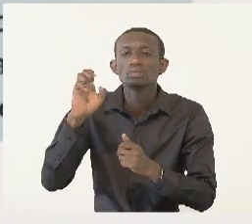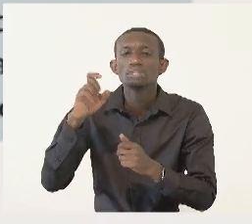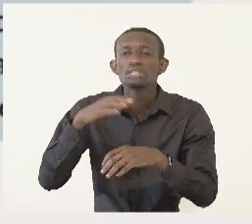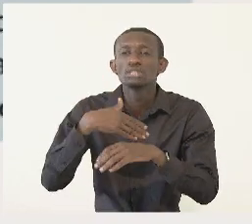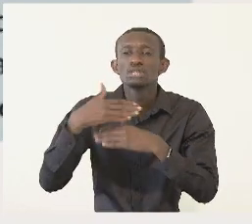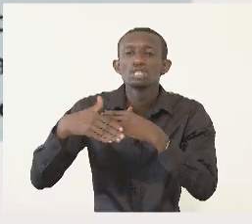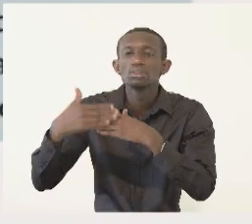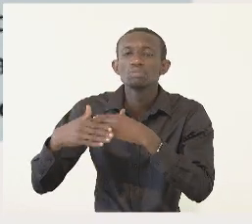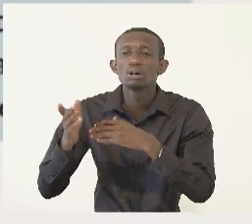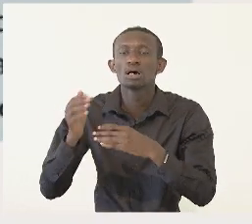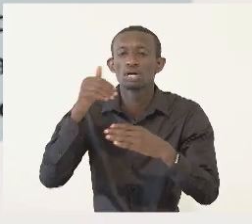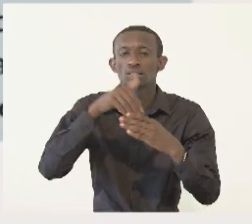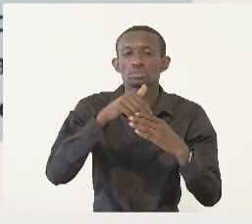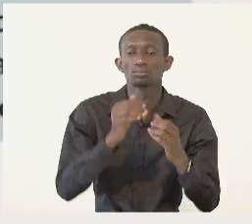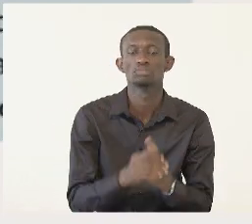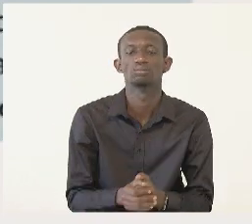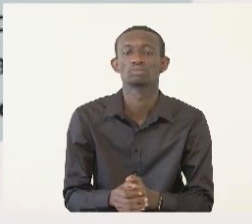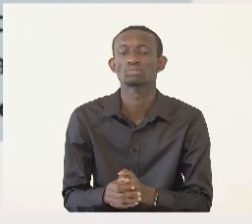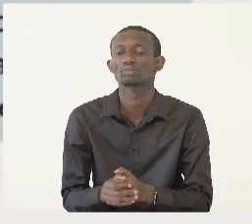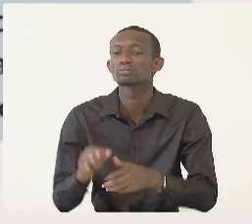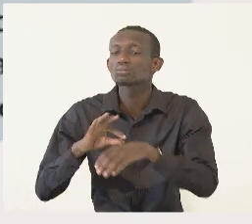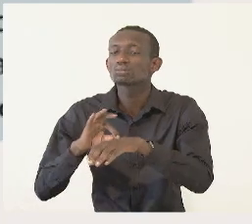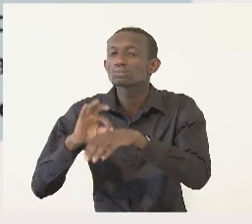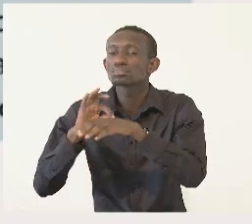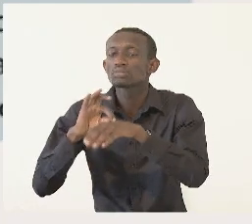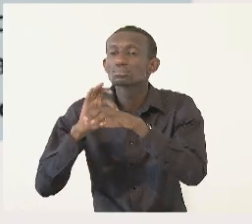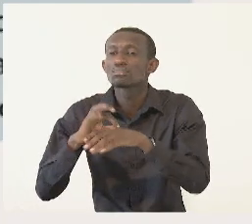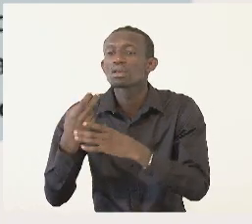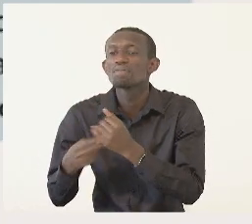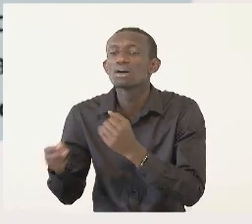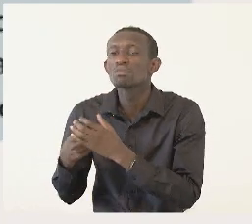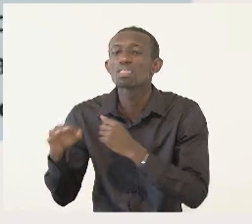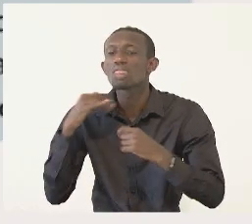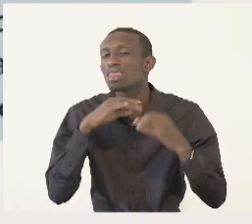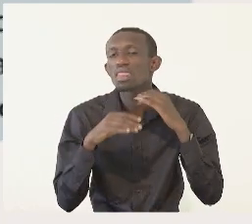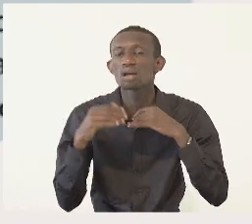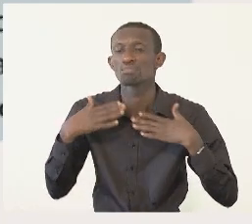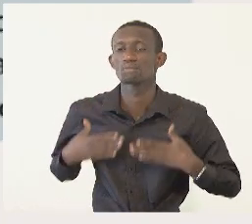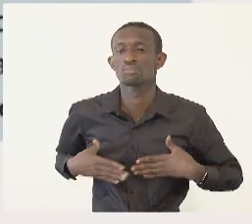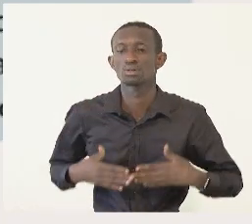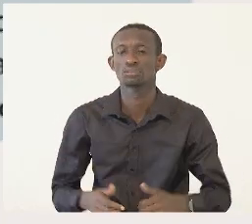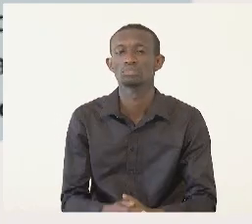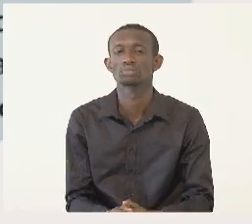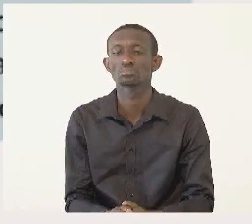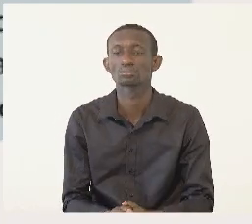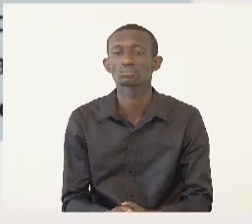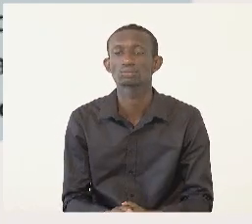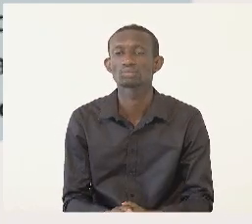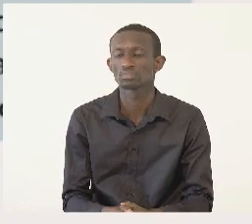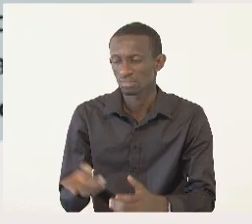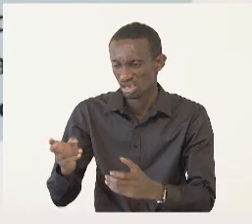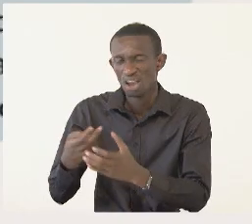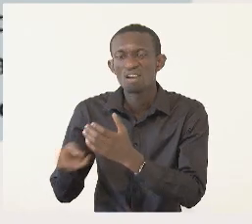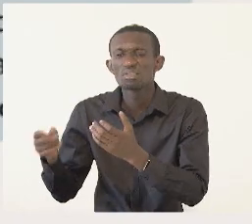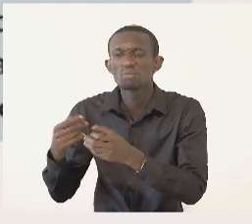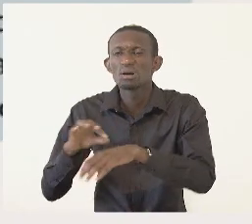is responsible for removing those waste products from the body. And we have the product which is going to be